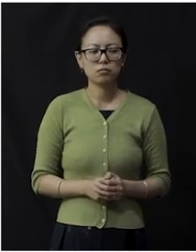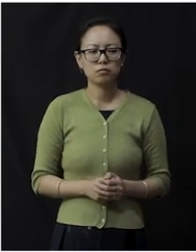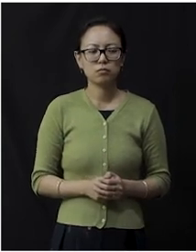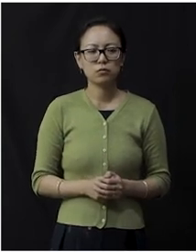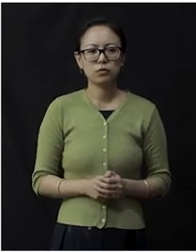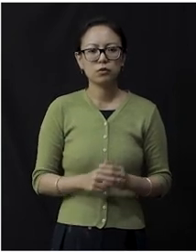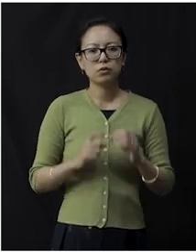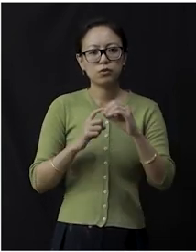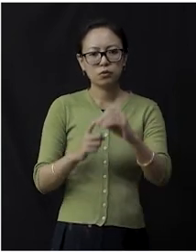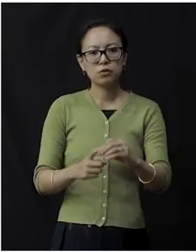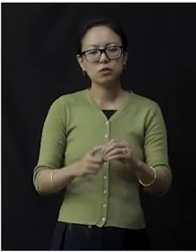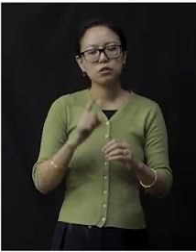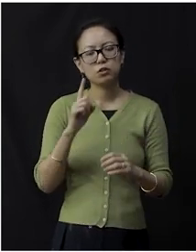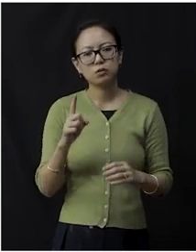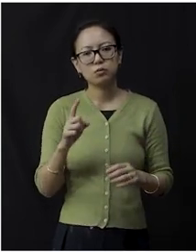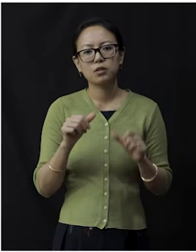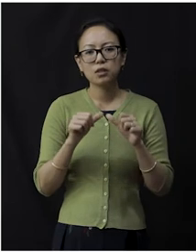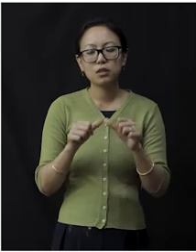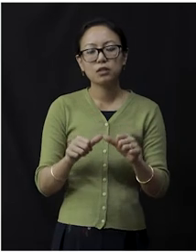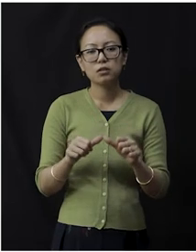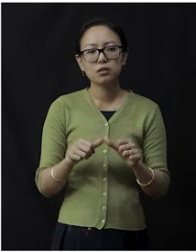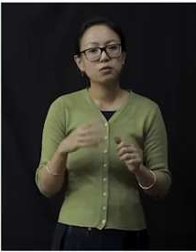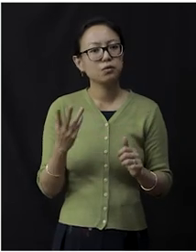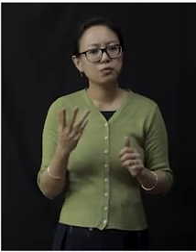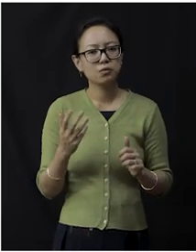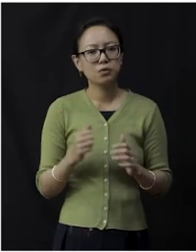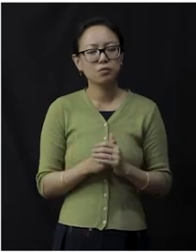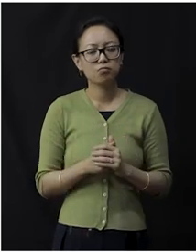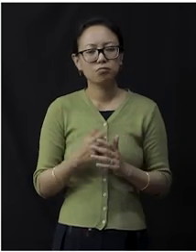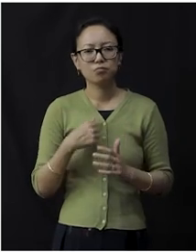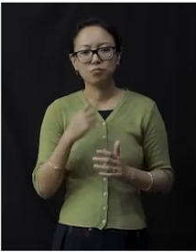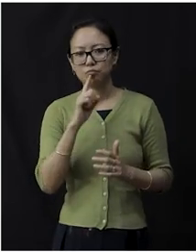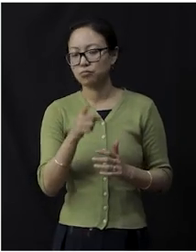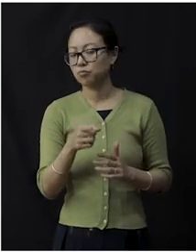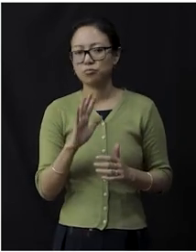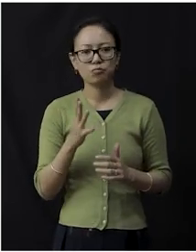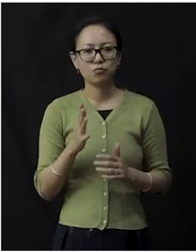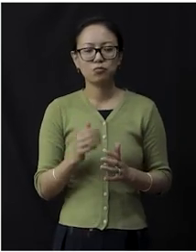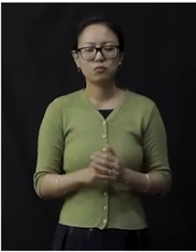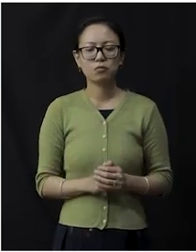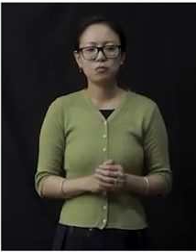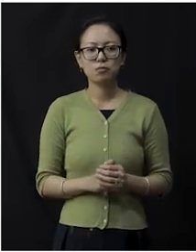One, two, and three. I'm not telling you the answer, that's for you.